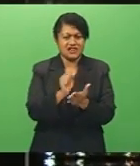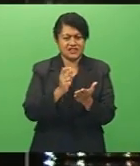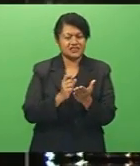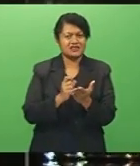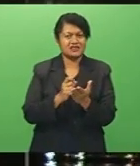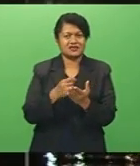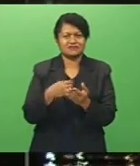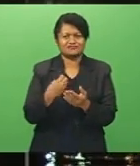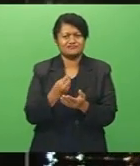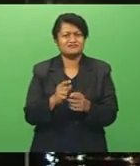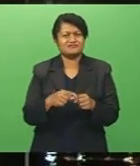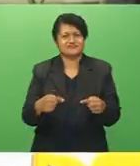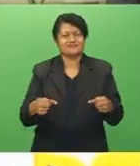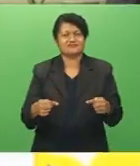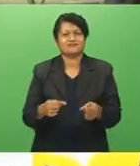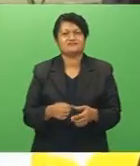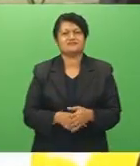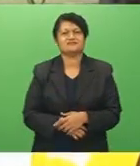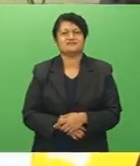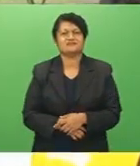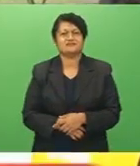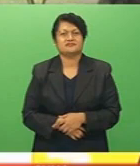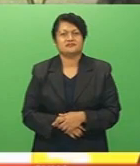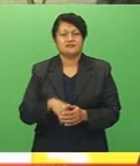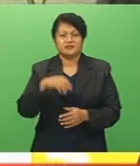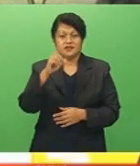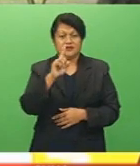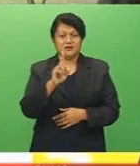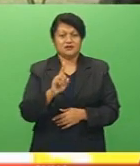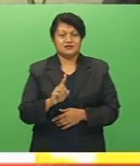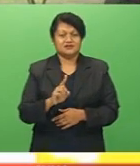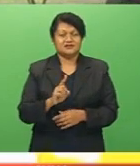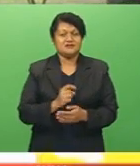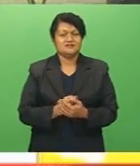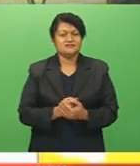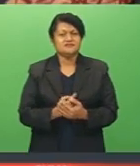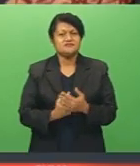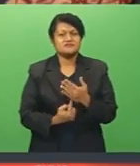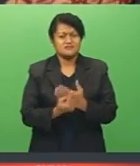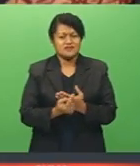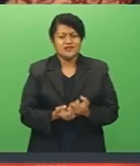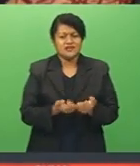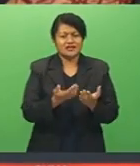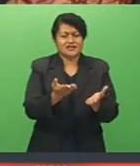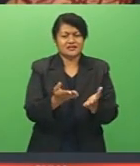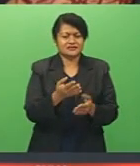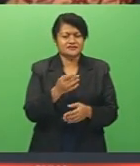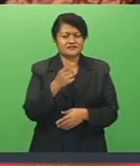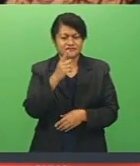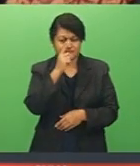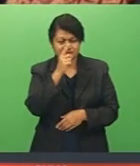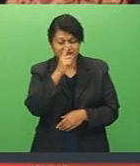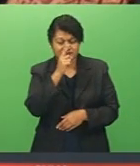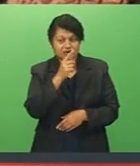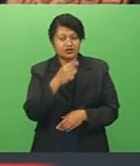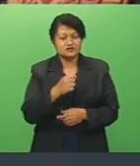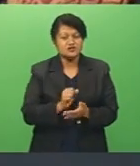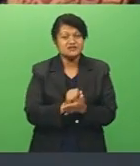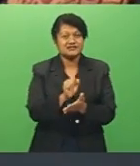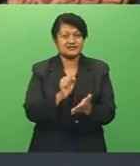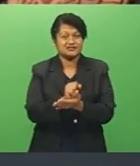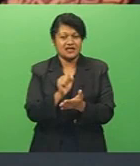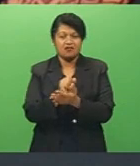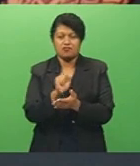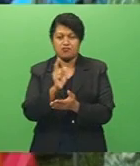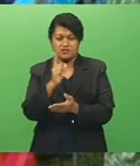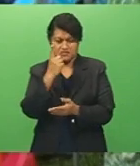Suva. Jeshu Lal reports. Today's event gave these entrepreneurs another platform to sell their handmade products and